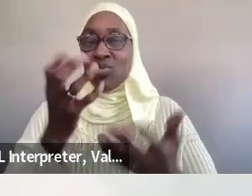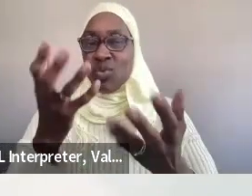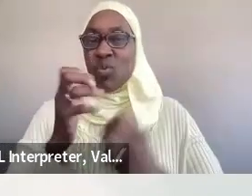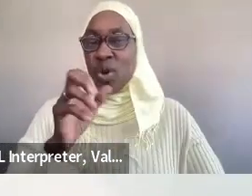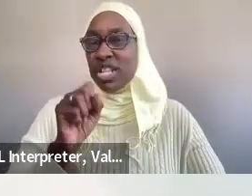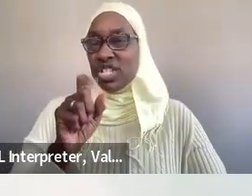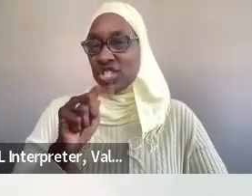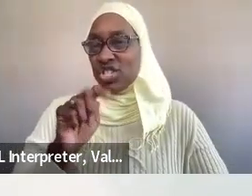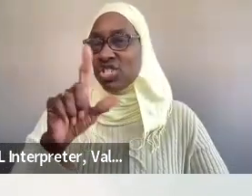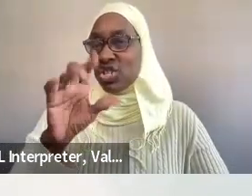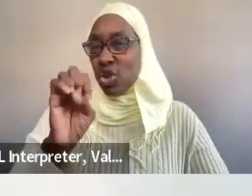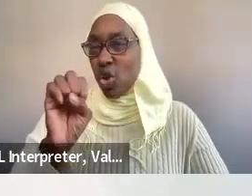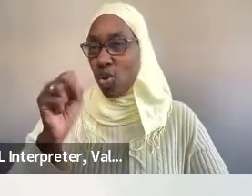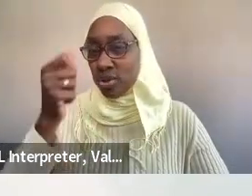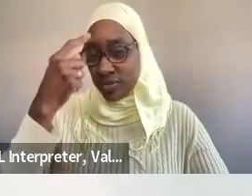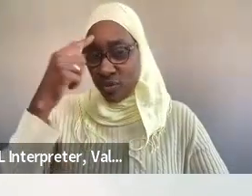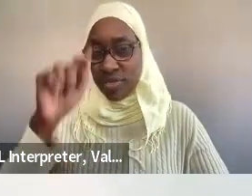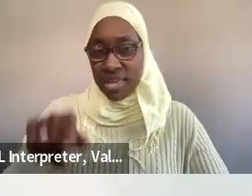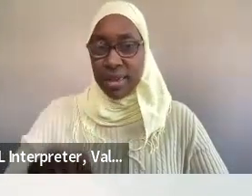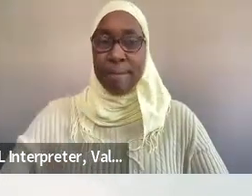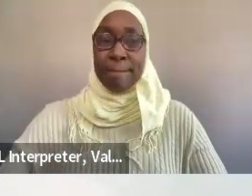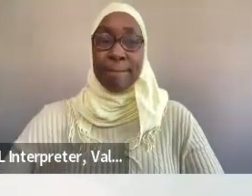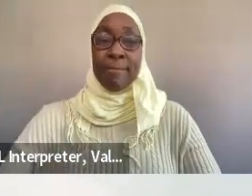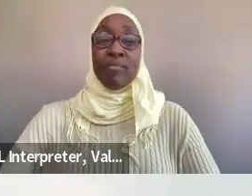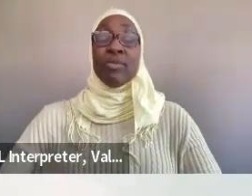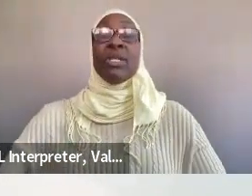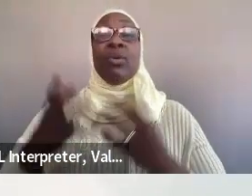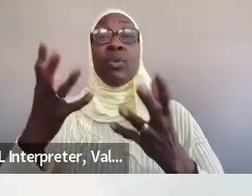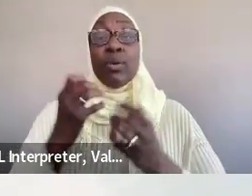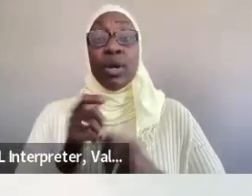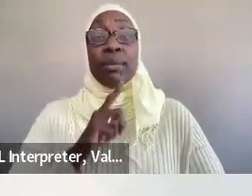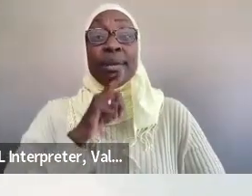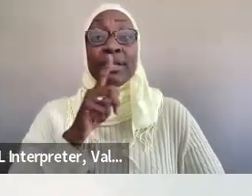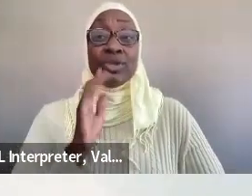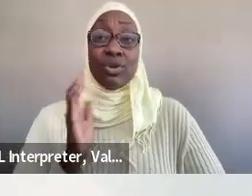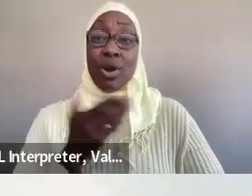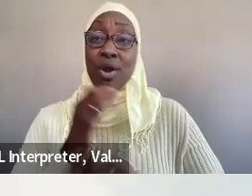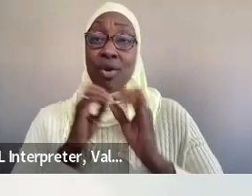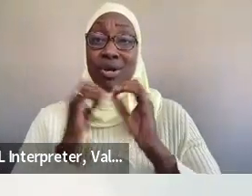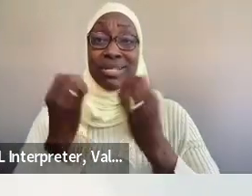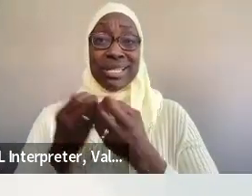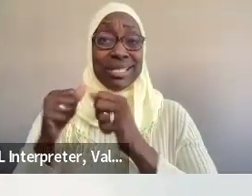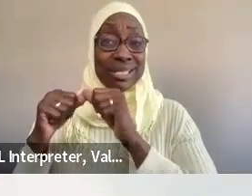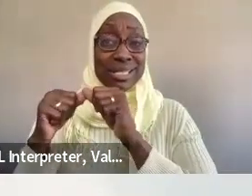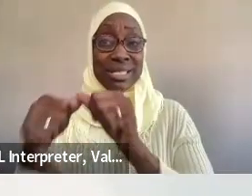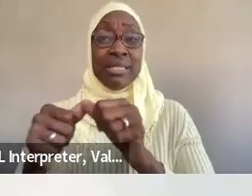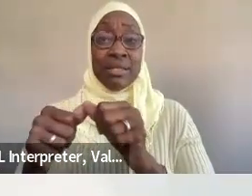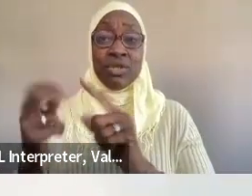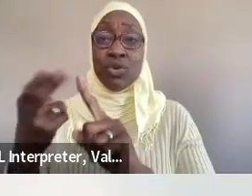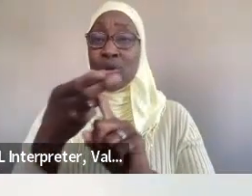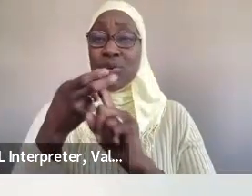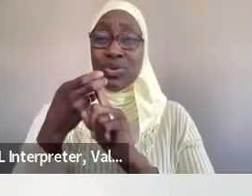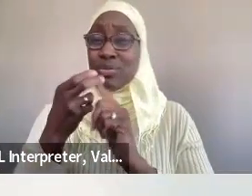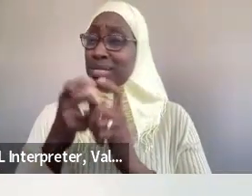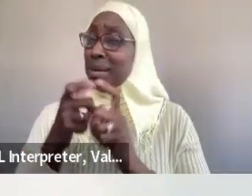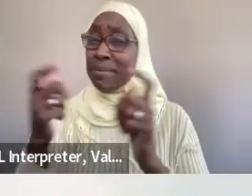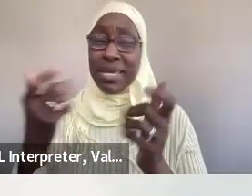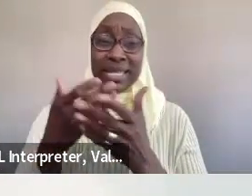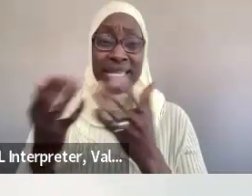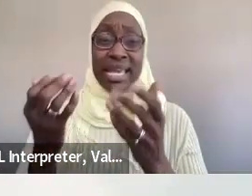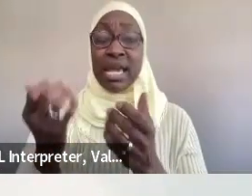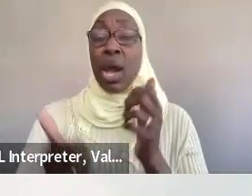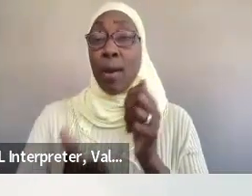longevity of our organization is really important. Recruitment is definitely a big thing. A lot of us are upperclassmen, juniors and